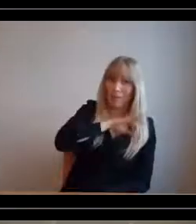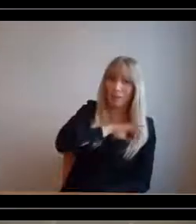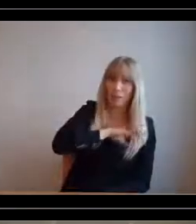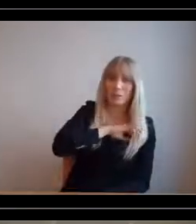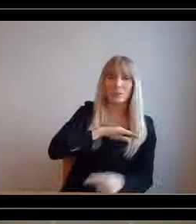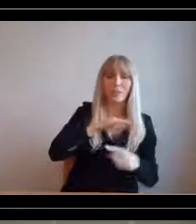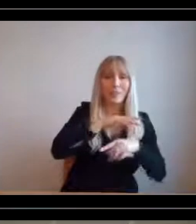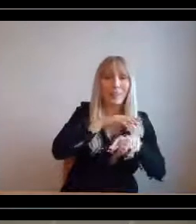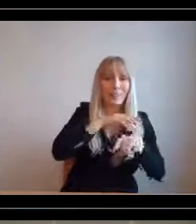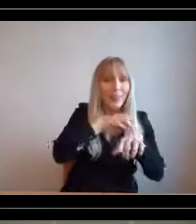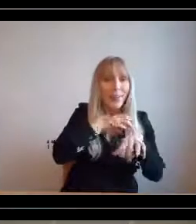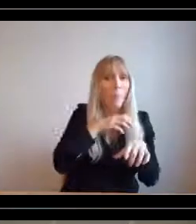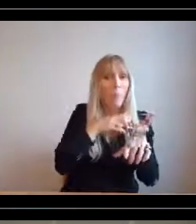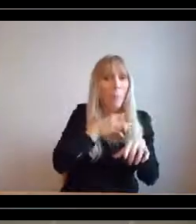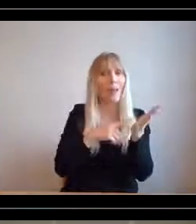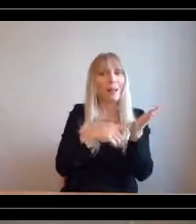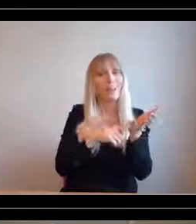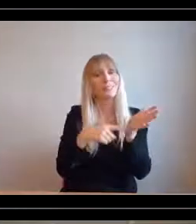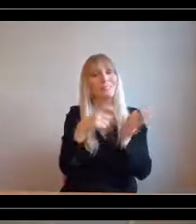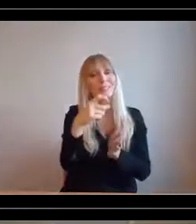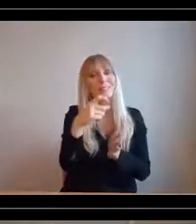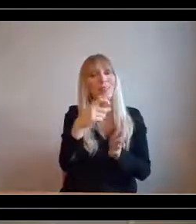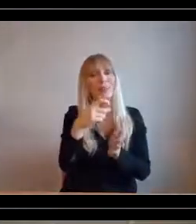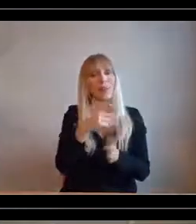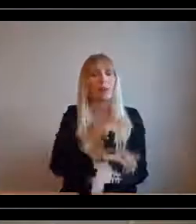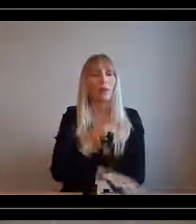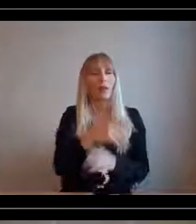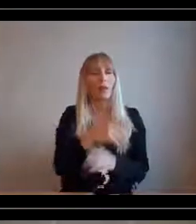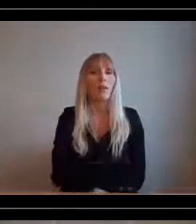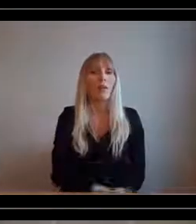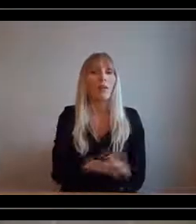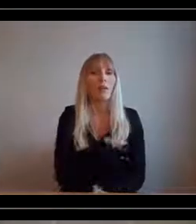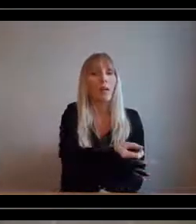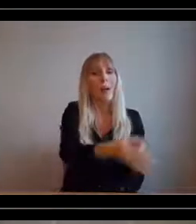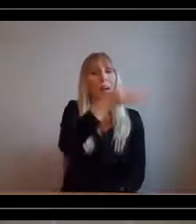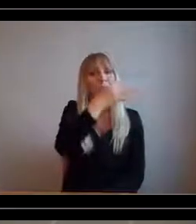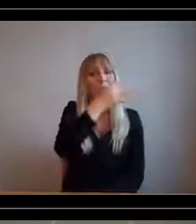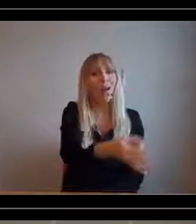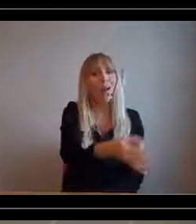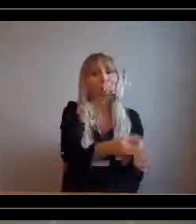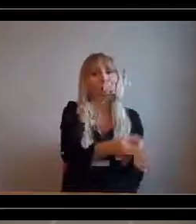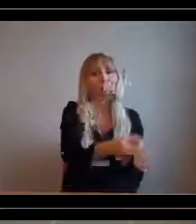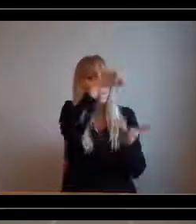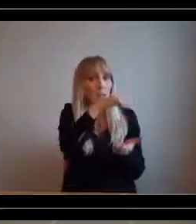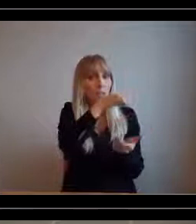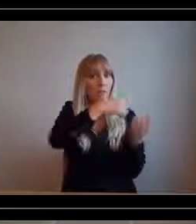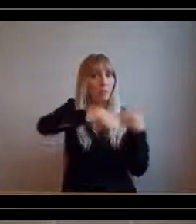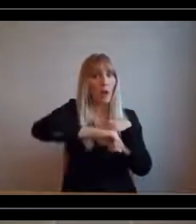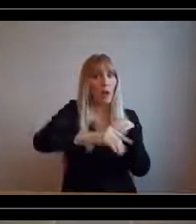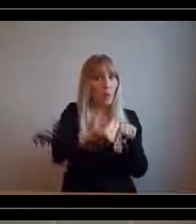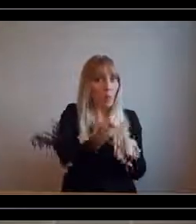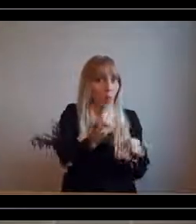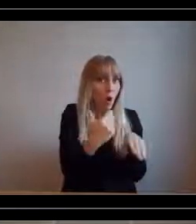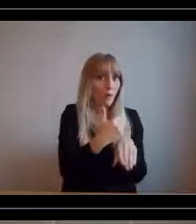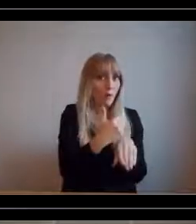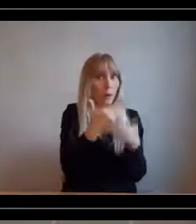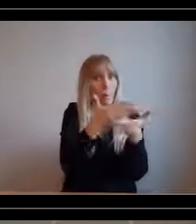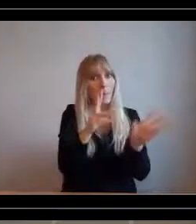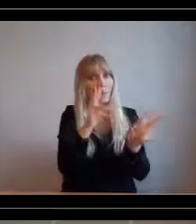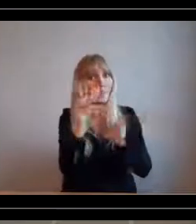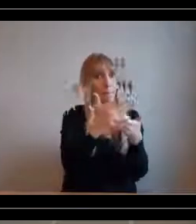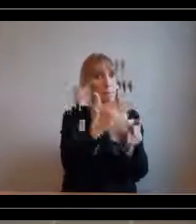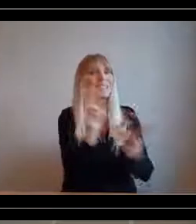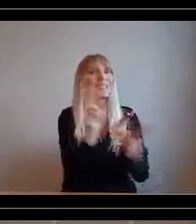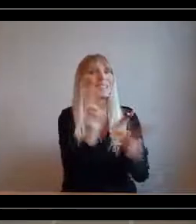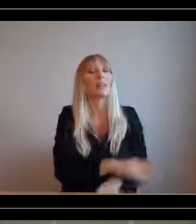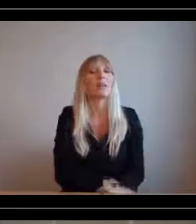economics that LTC, that Lower Thames Crossing, might bring, and asking, is there a budget for the works that the public can see? So